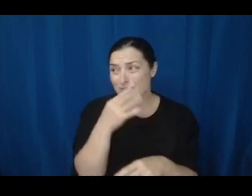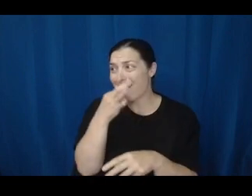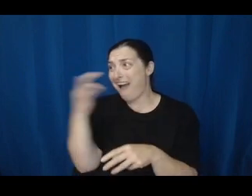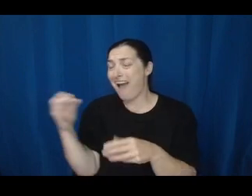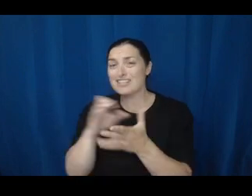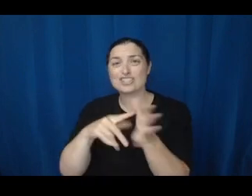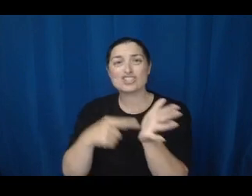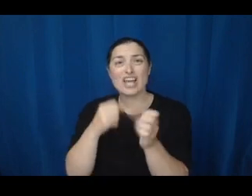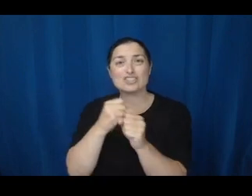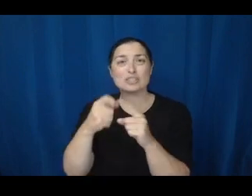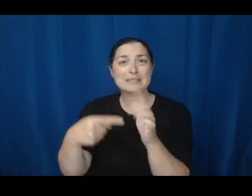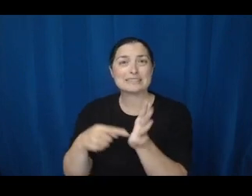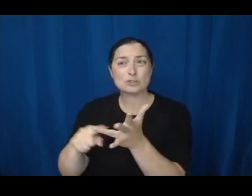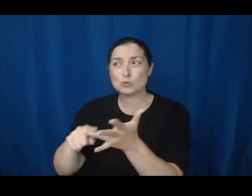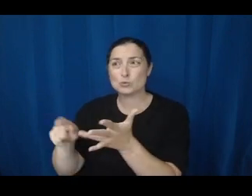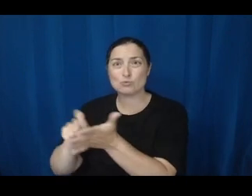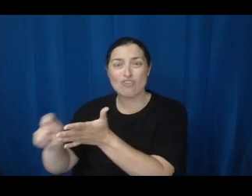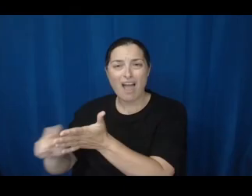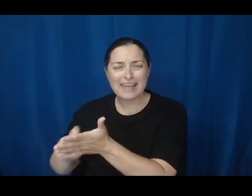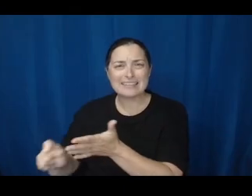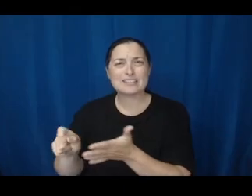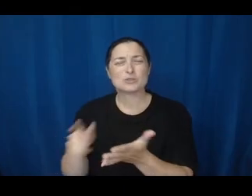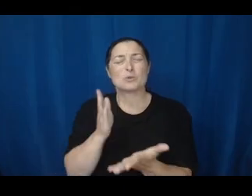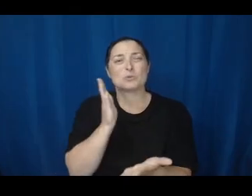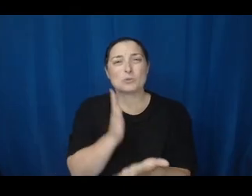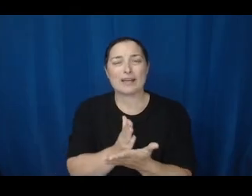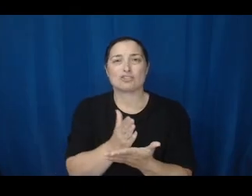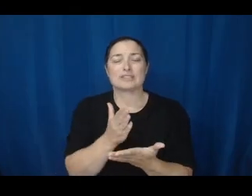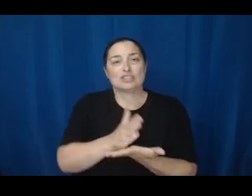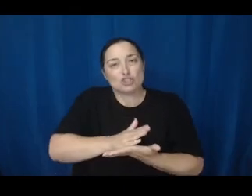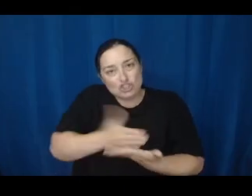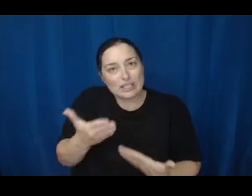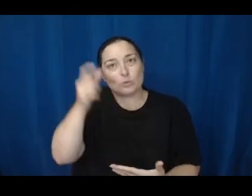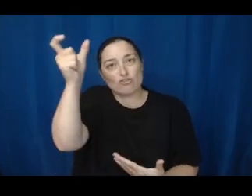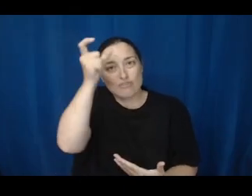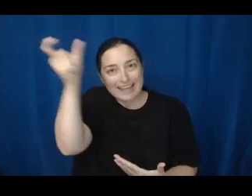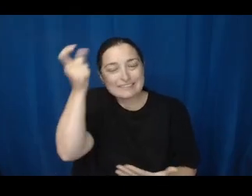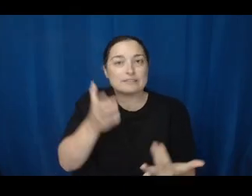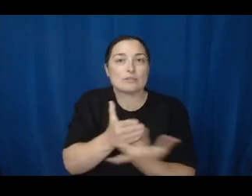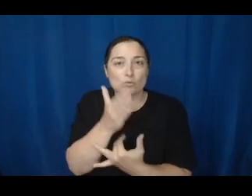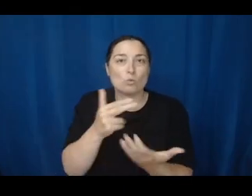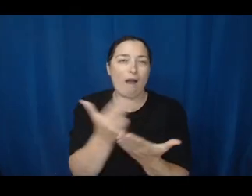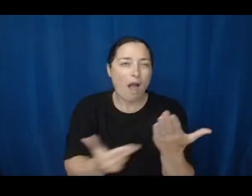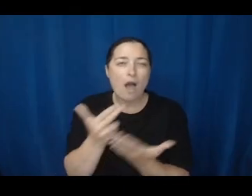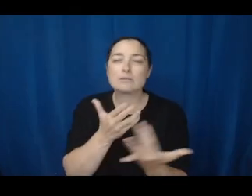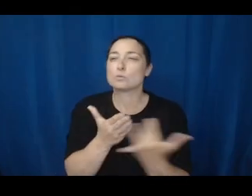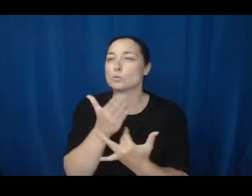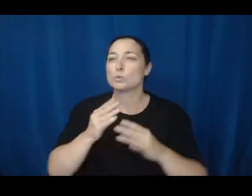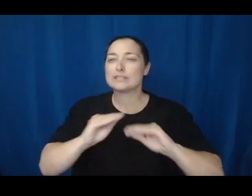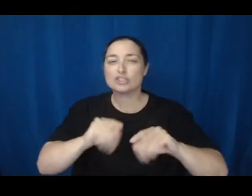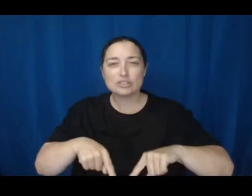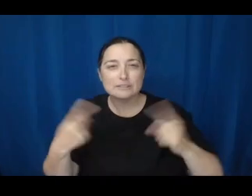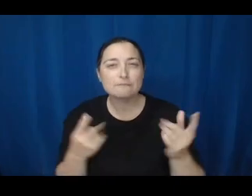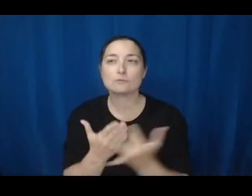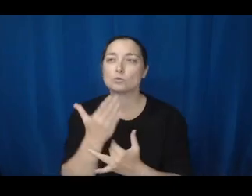but fostering creativity through integrating arts or teaching differently and different styles